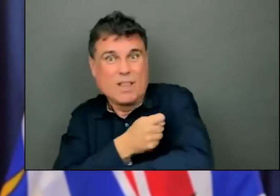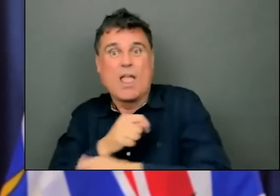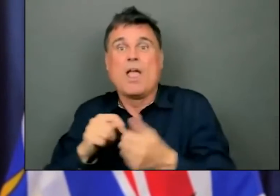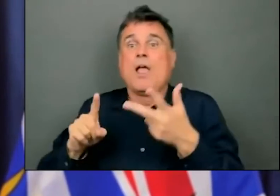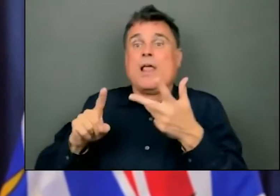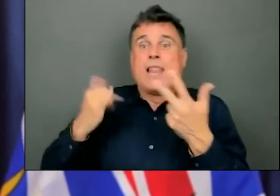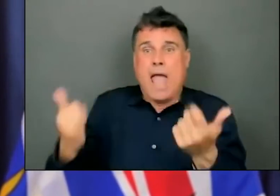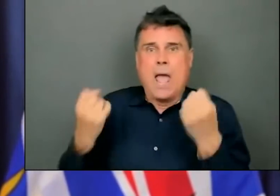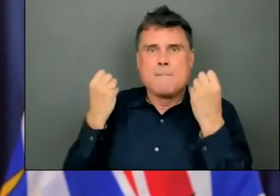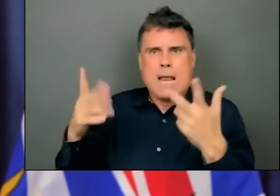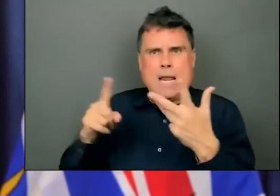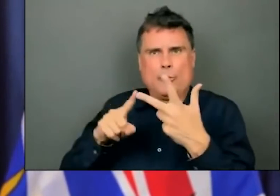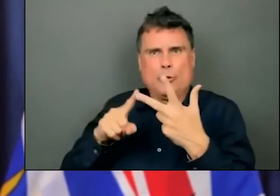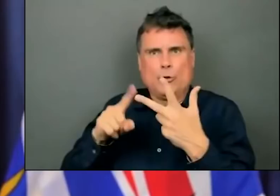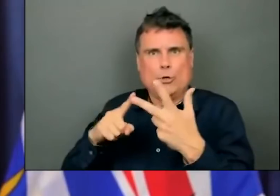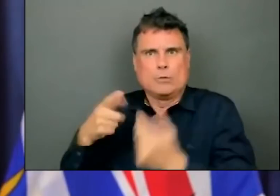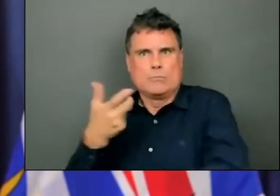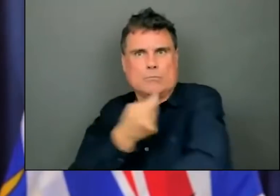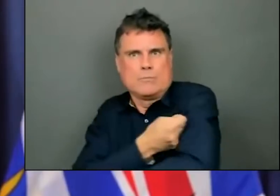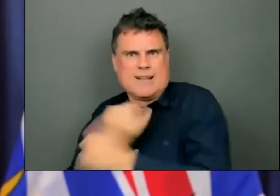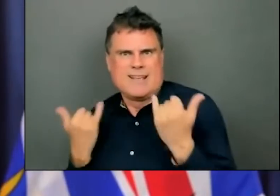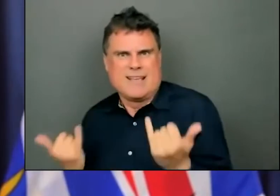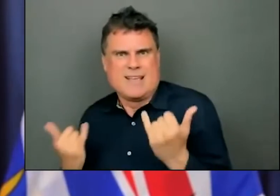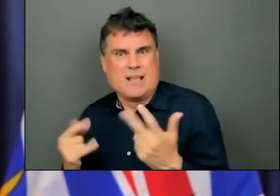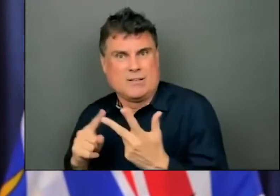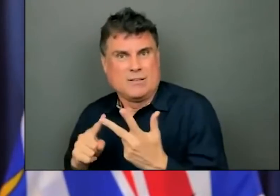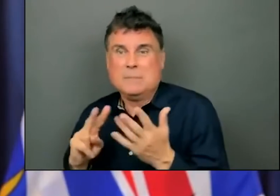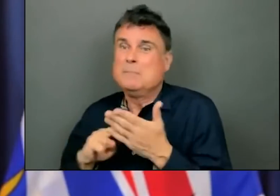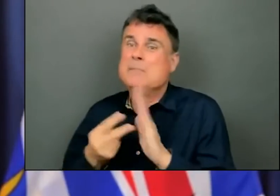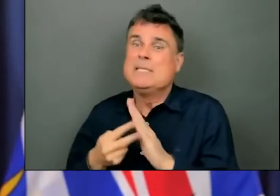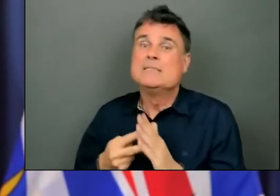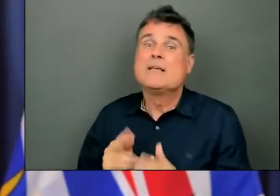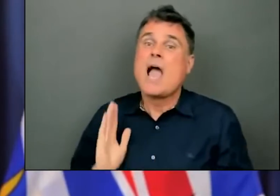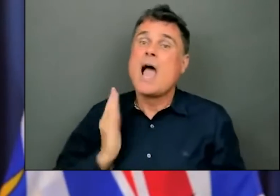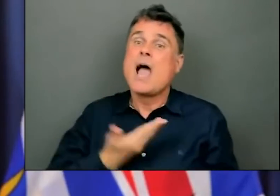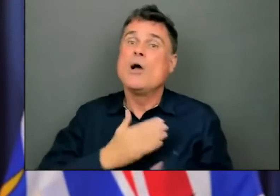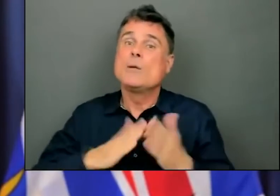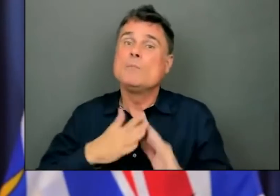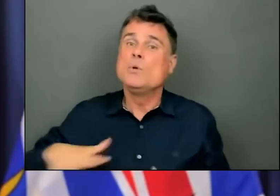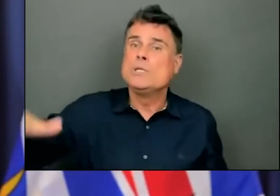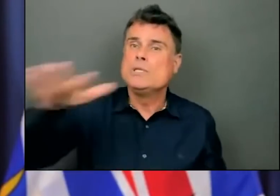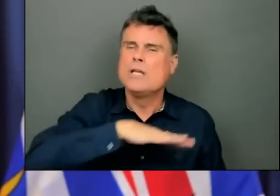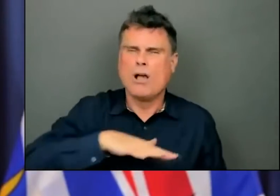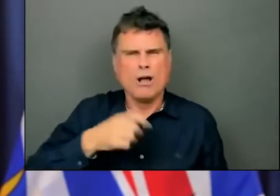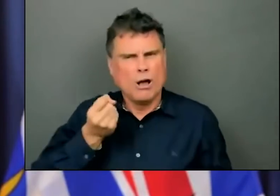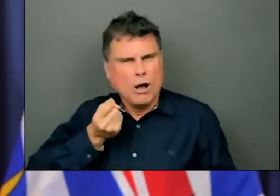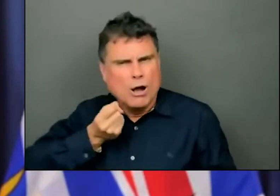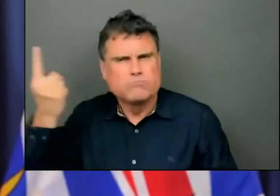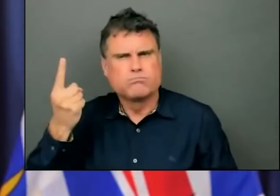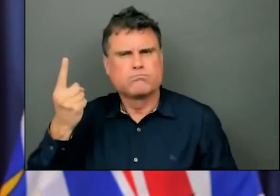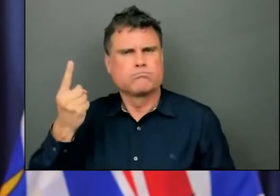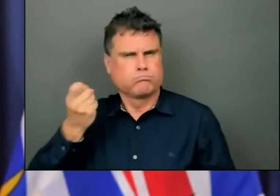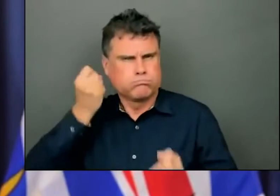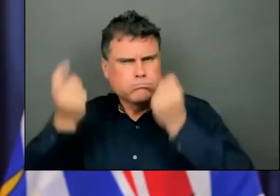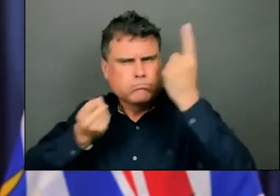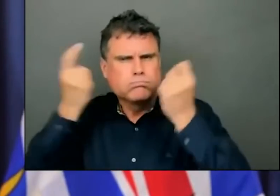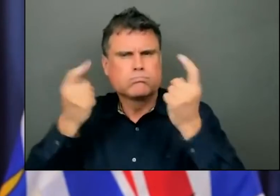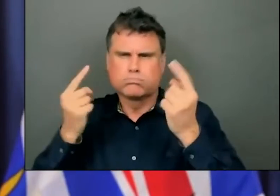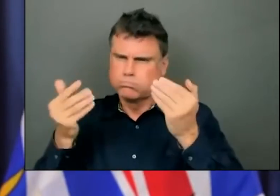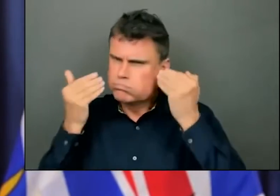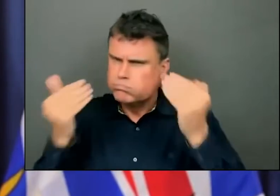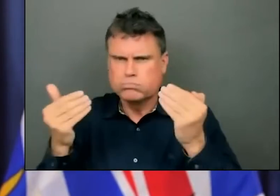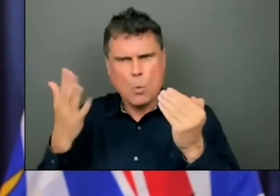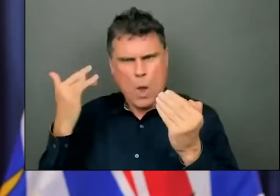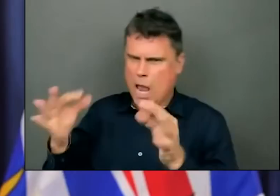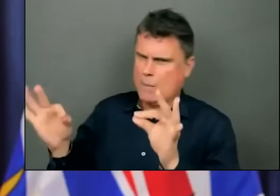So I think there's a strong understanding of the need for vaccination. We talked to people prior to the approval of the